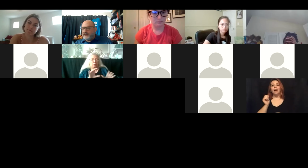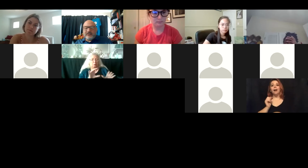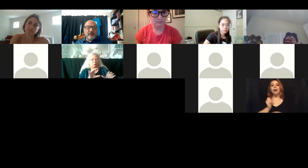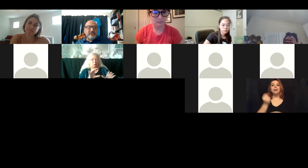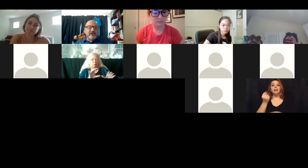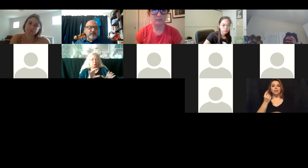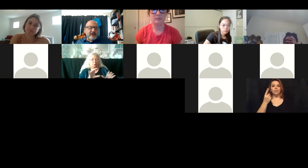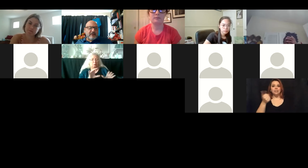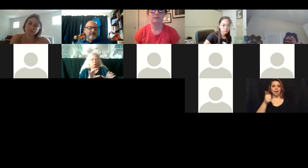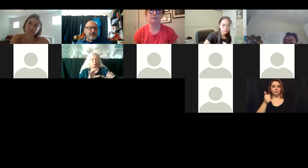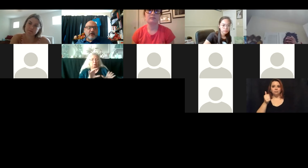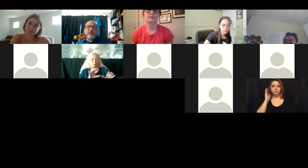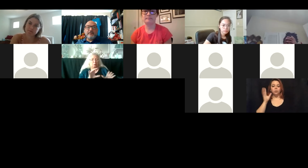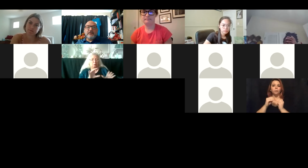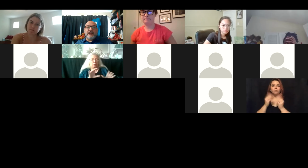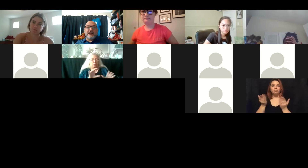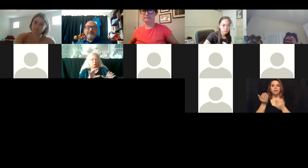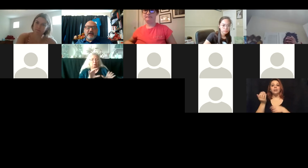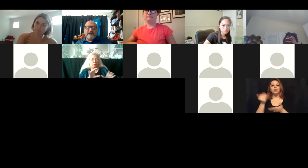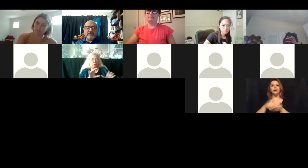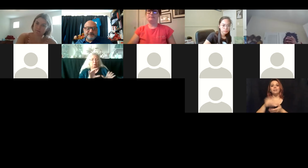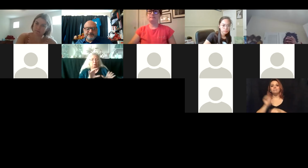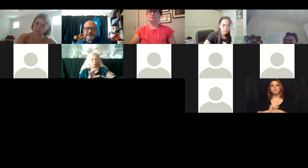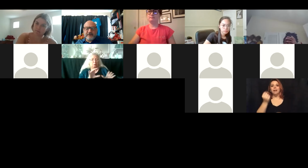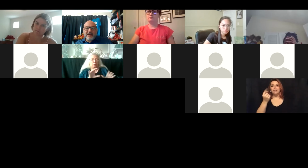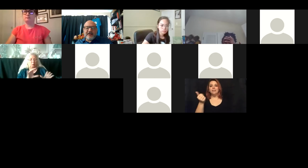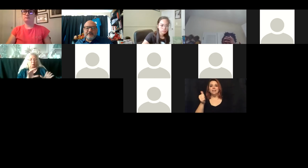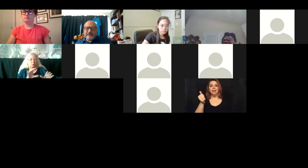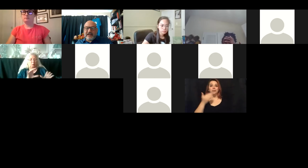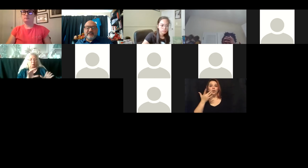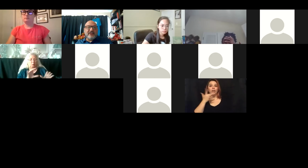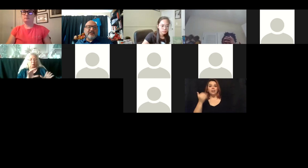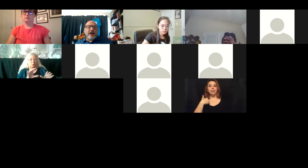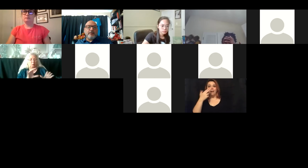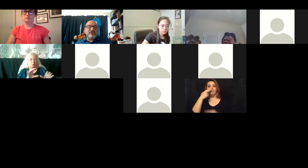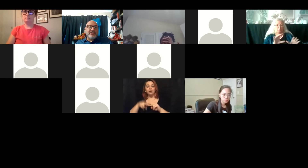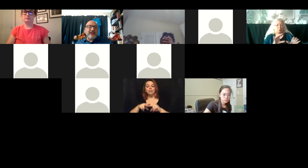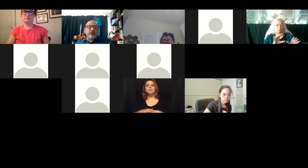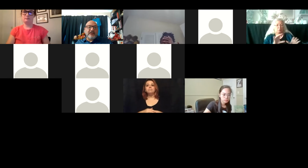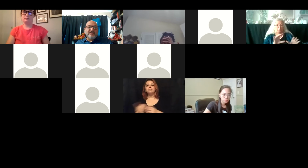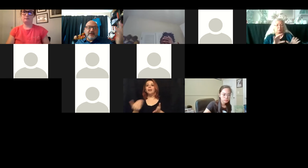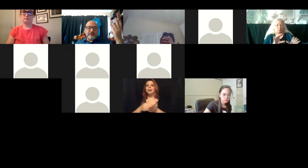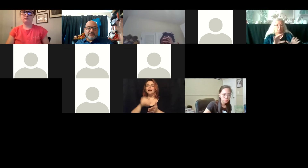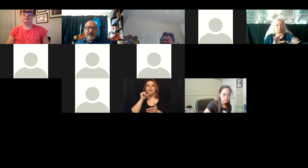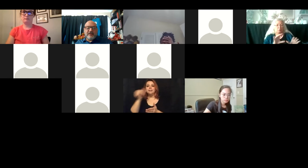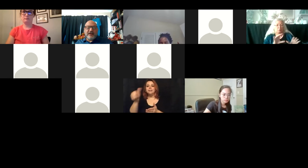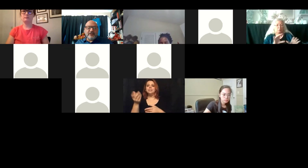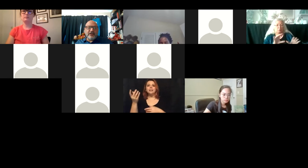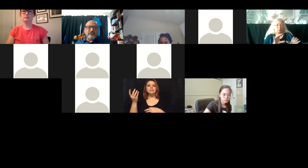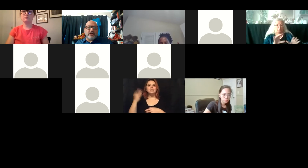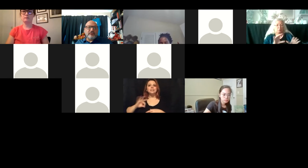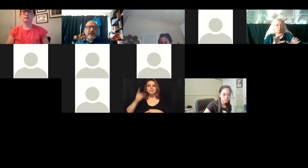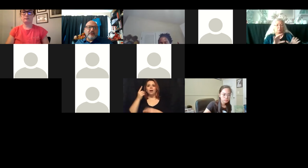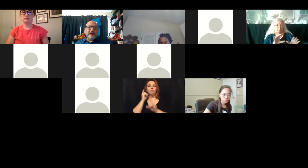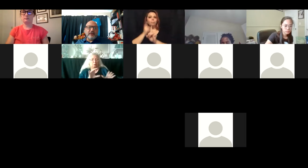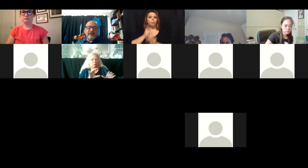So at 11:10, I'll meet you guys back here. All right, good luck. Have fun. Again, this doesn't count, but treat it like a real exam. Try not to look